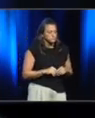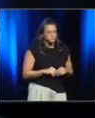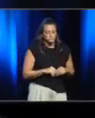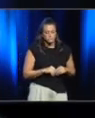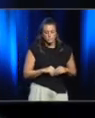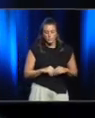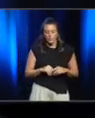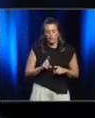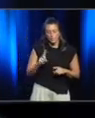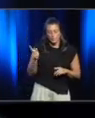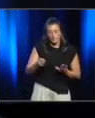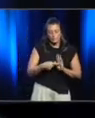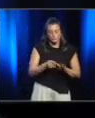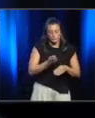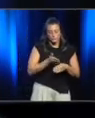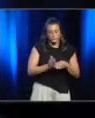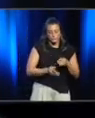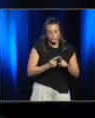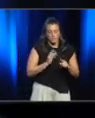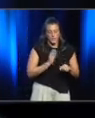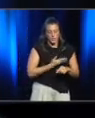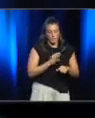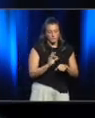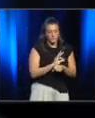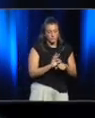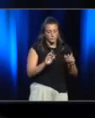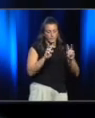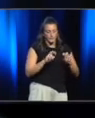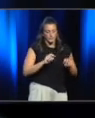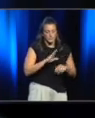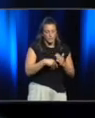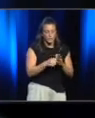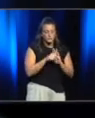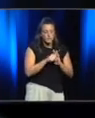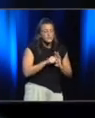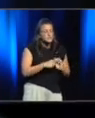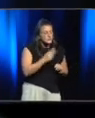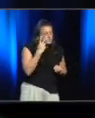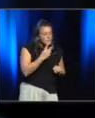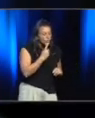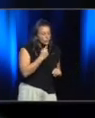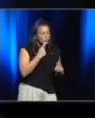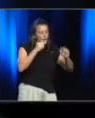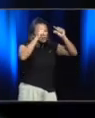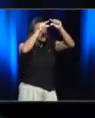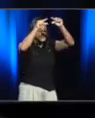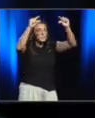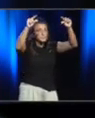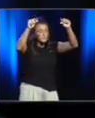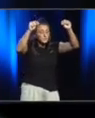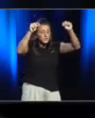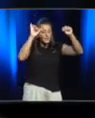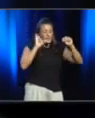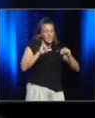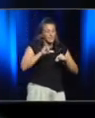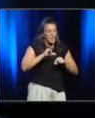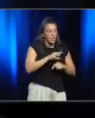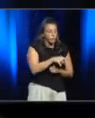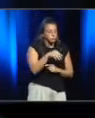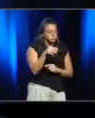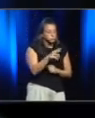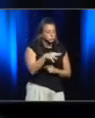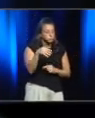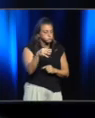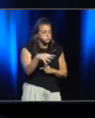the results of discriminant function analysis of those samples. The little red square at the top is where squid sit in that analysis, and the